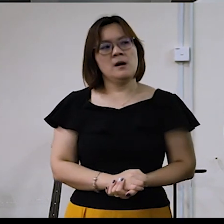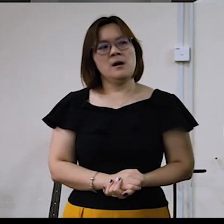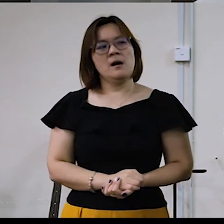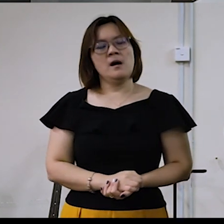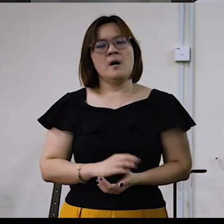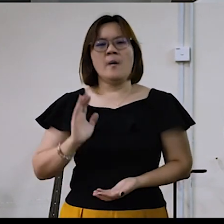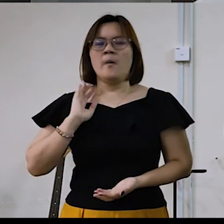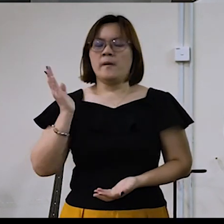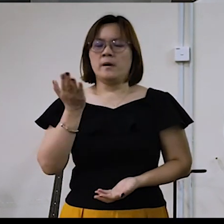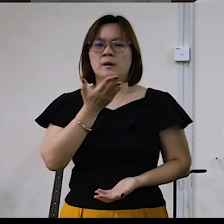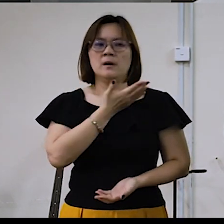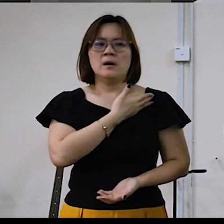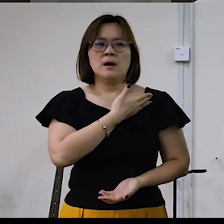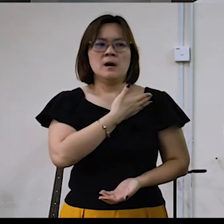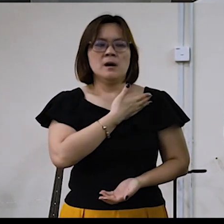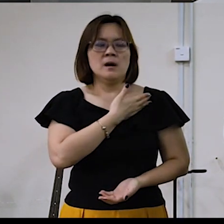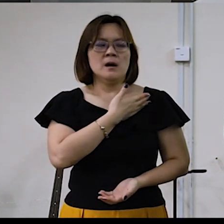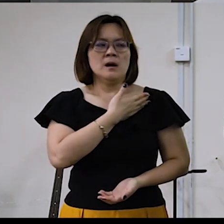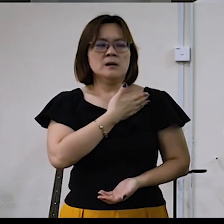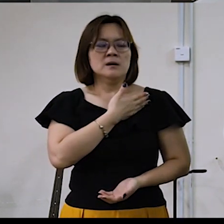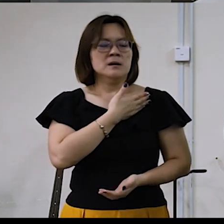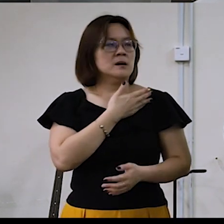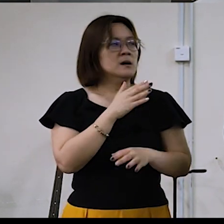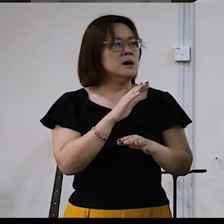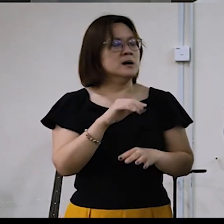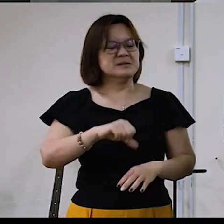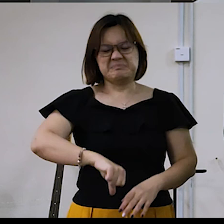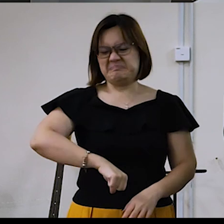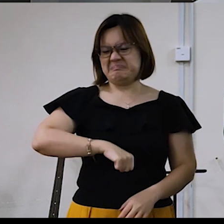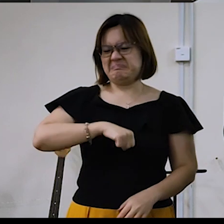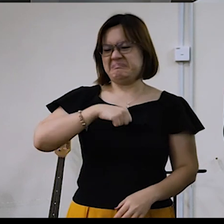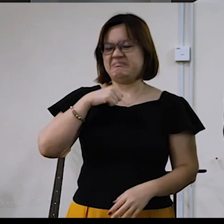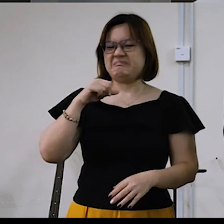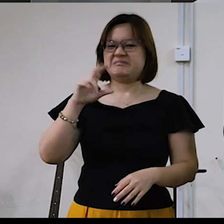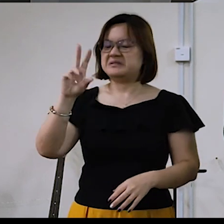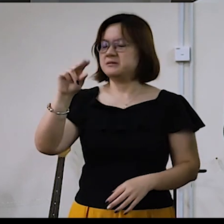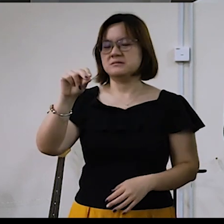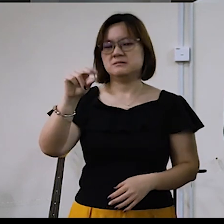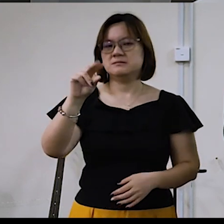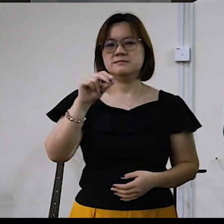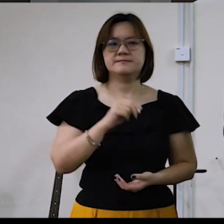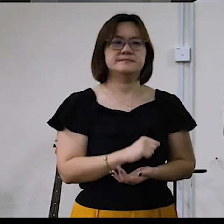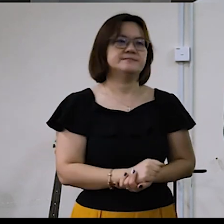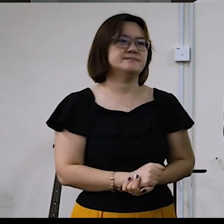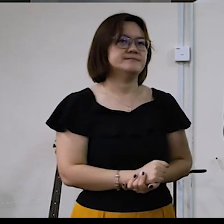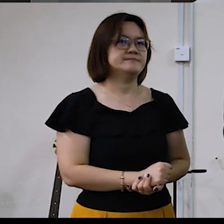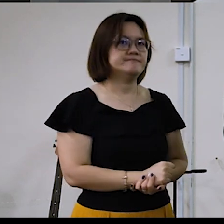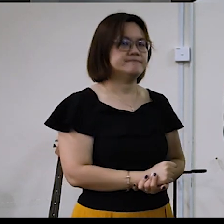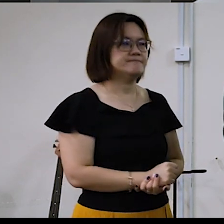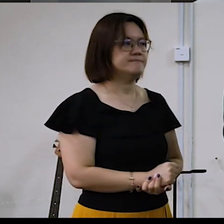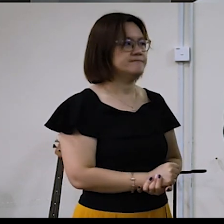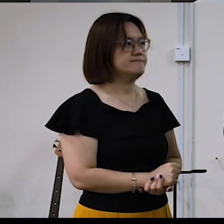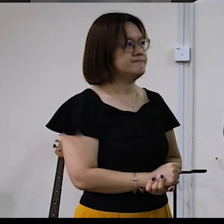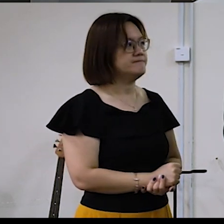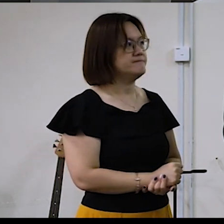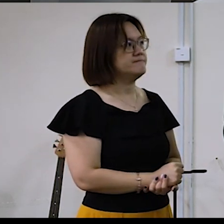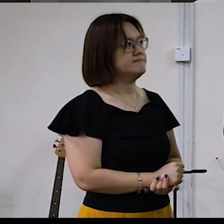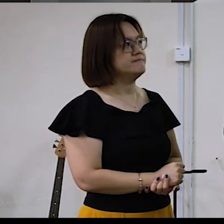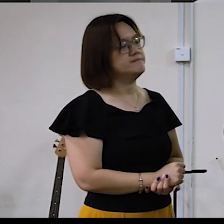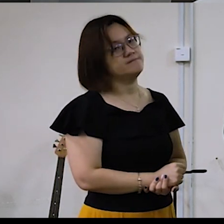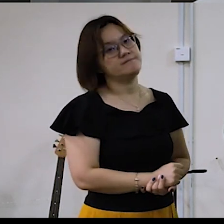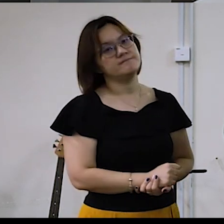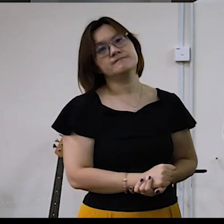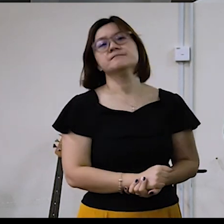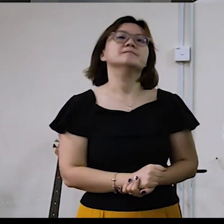So mustn't you. Alright? So this one, and this was done with the leading of the Holy Spirit. Judas was